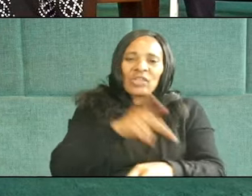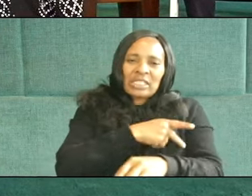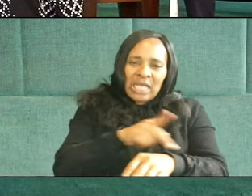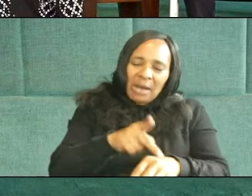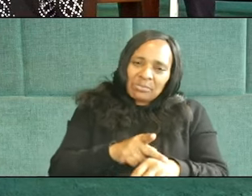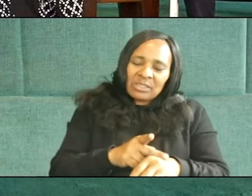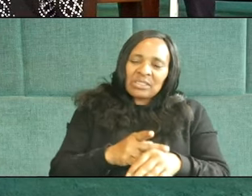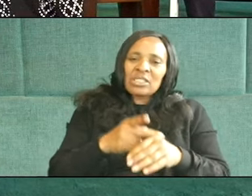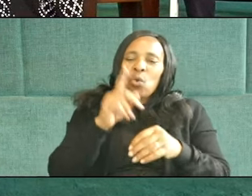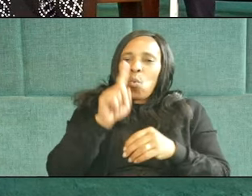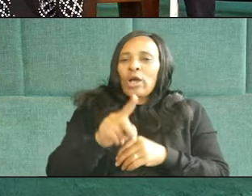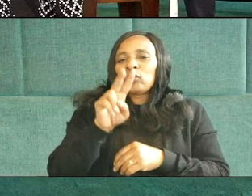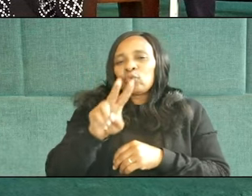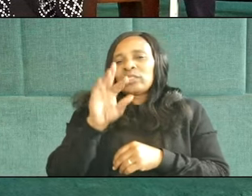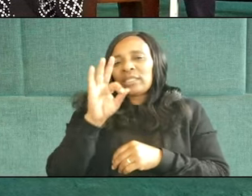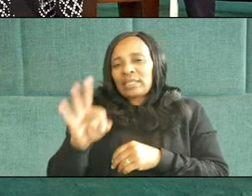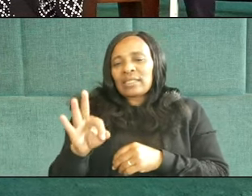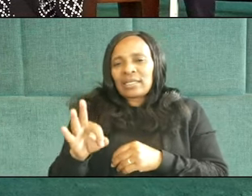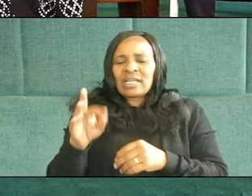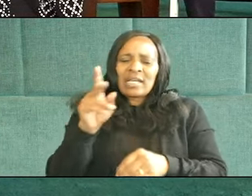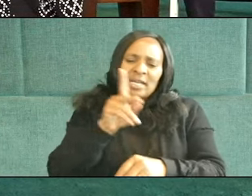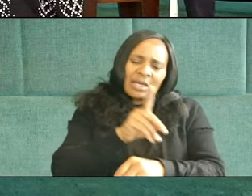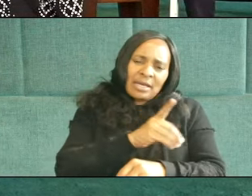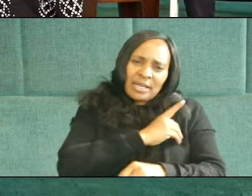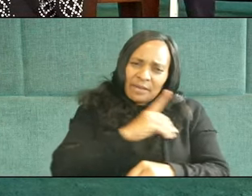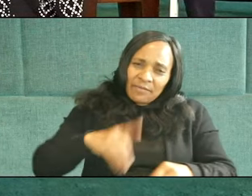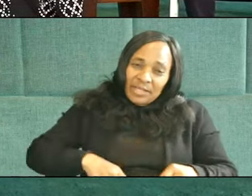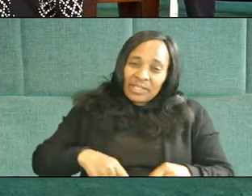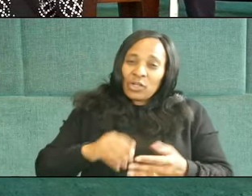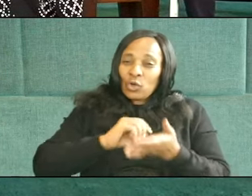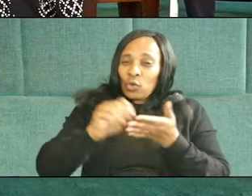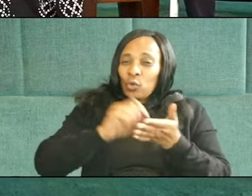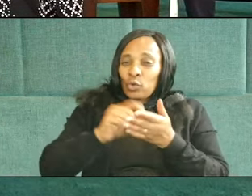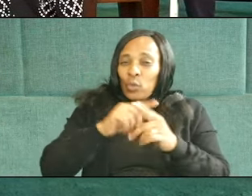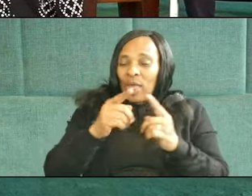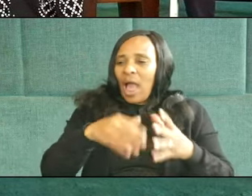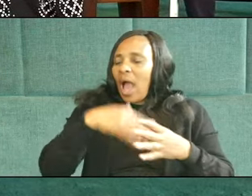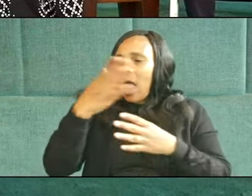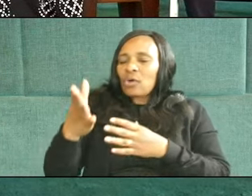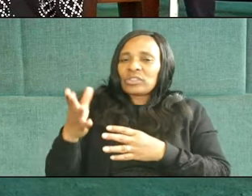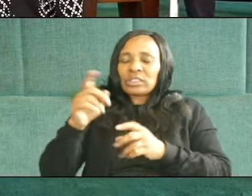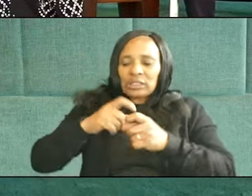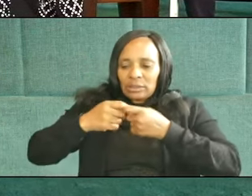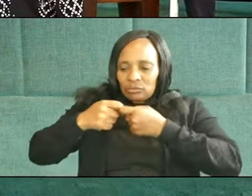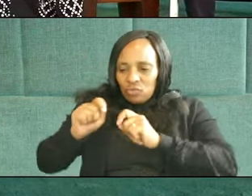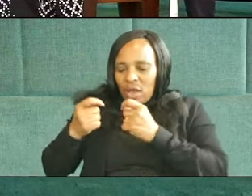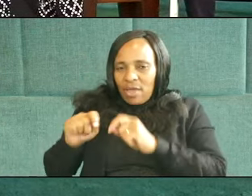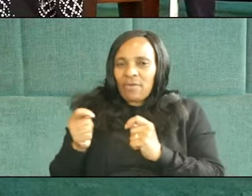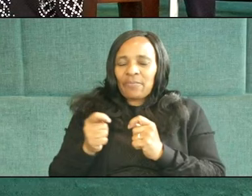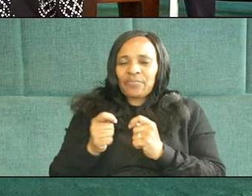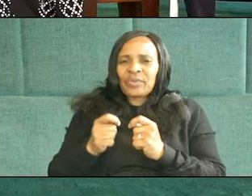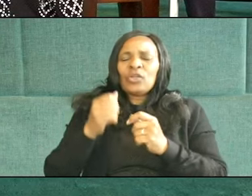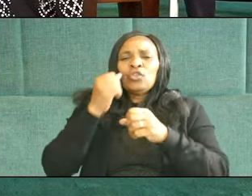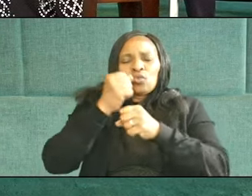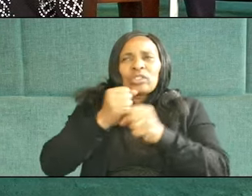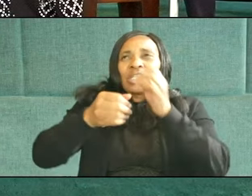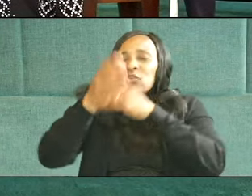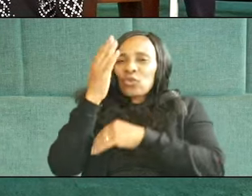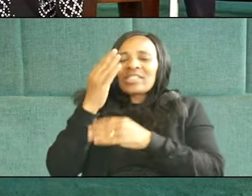23, one of the most popular Psalms, David wrote it when he was out in exile. So David always trusted in God. That is something you can also pick from